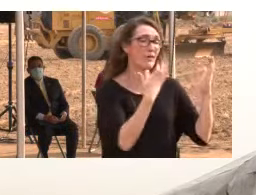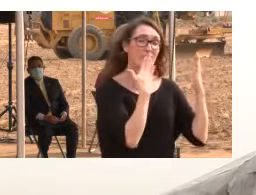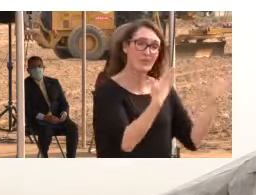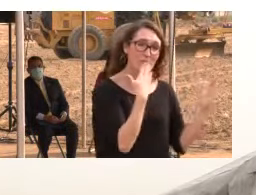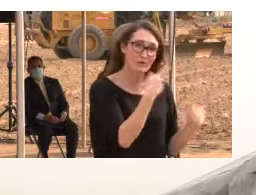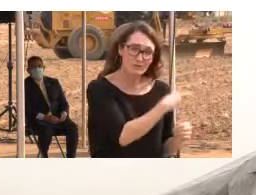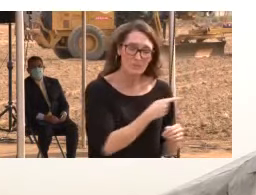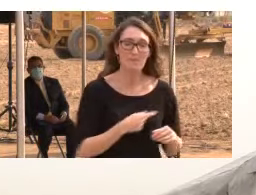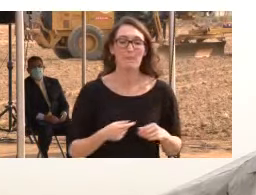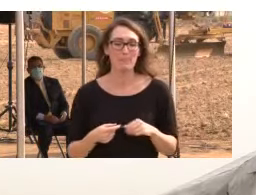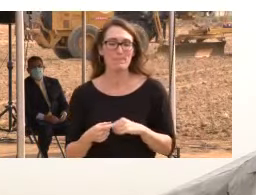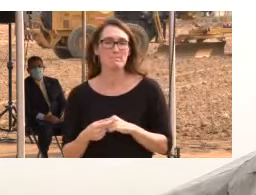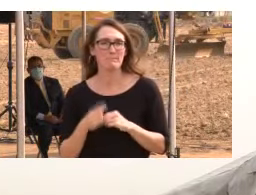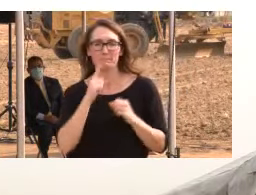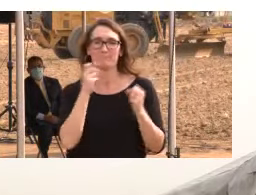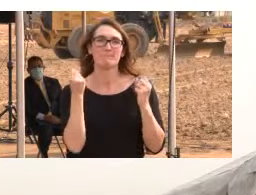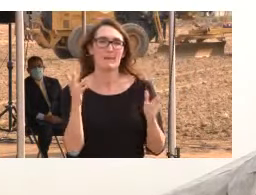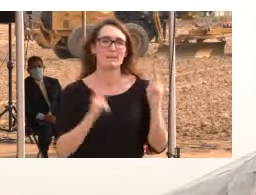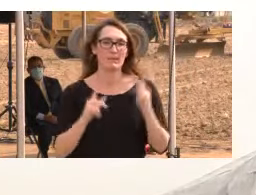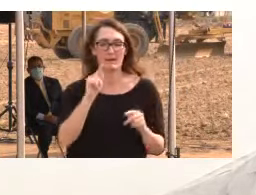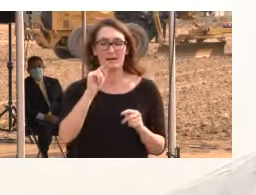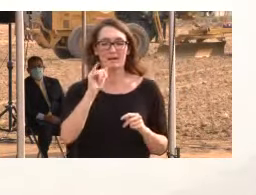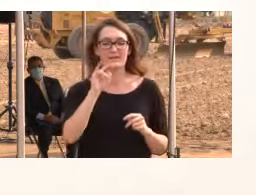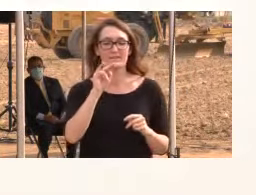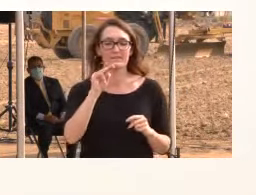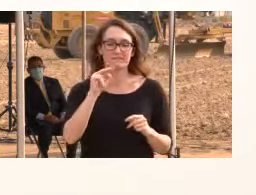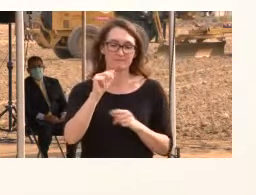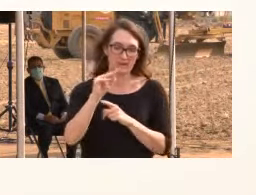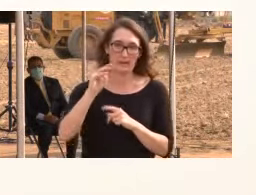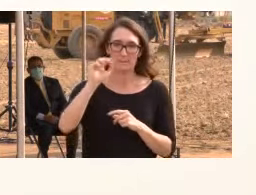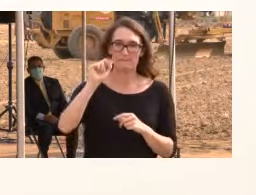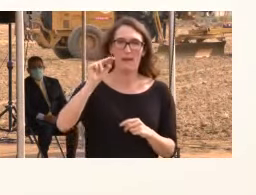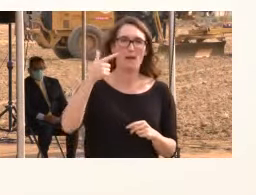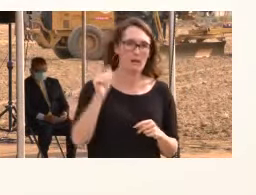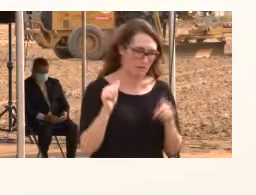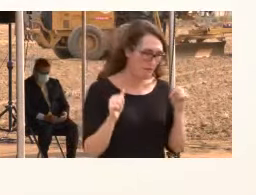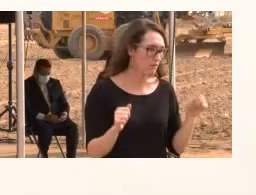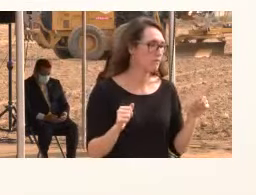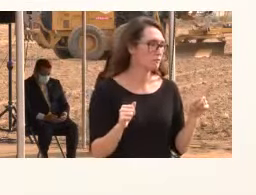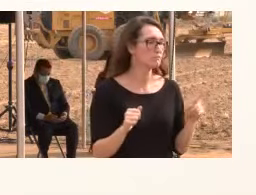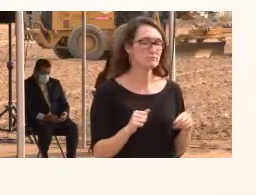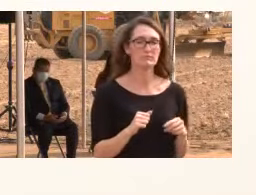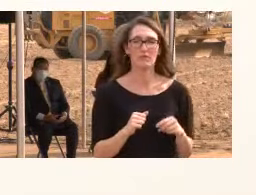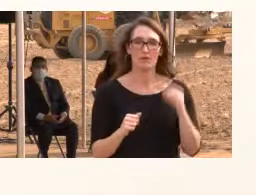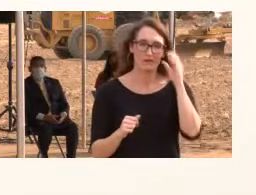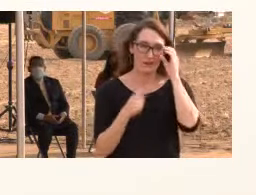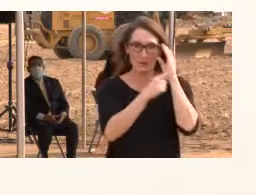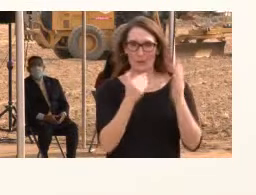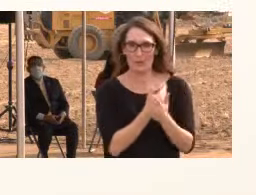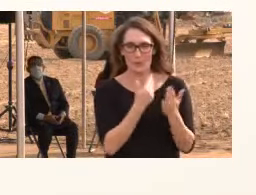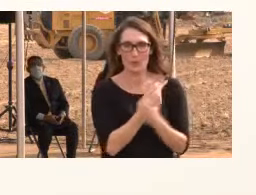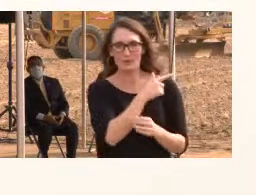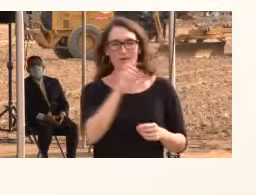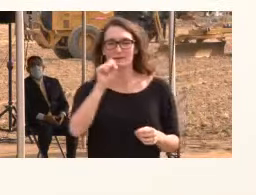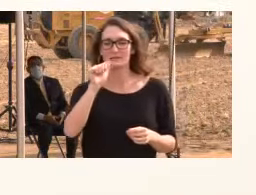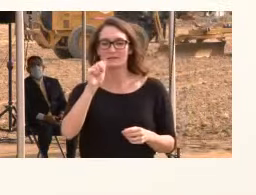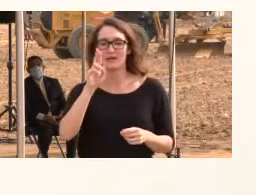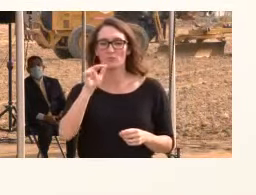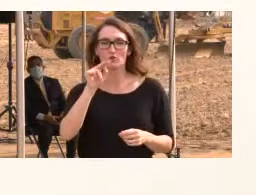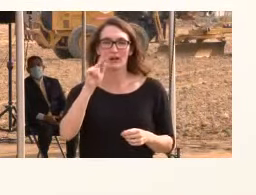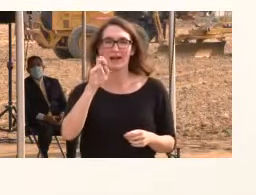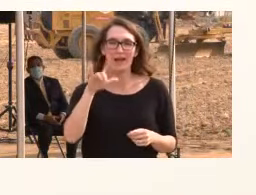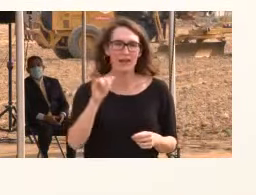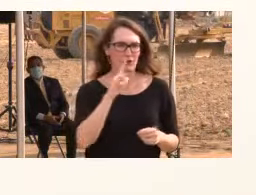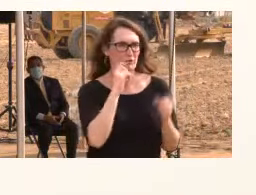you and so many others. Tiffany Mangum as well. And so Sabrina Kelly, I mean, there are just